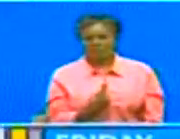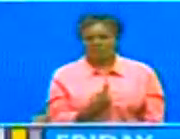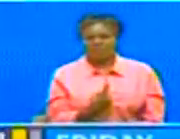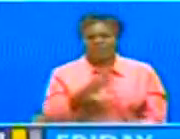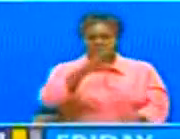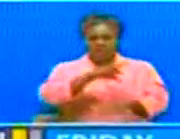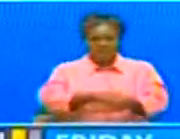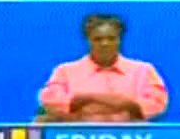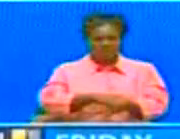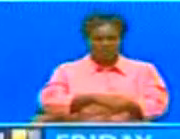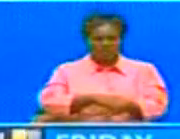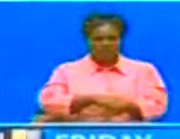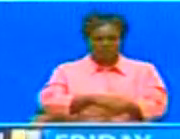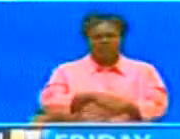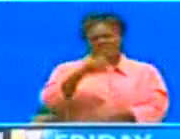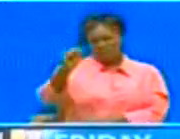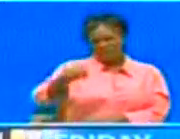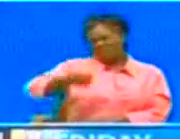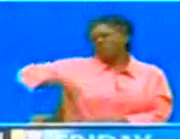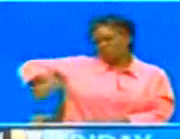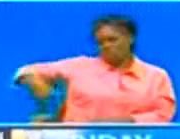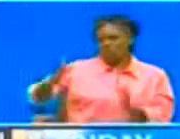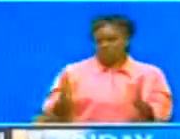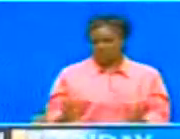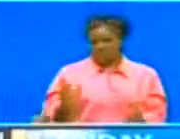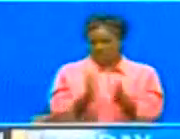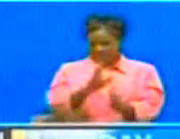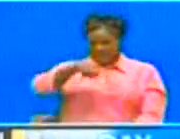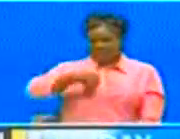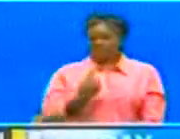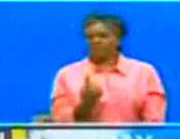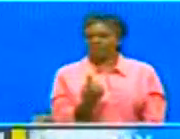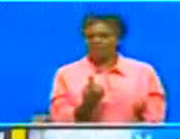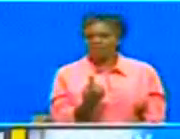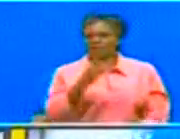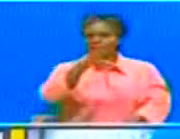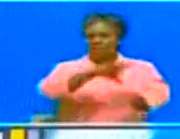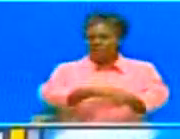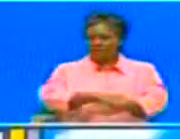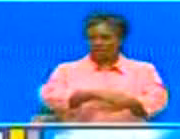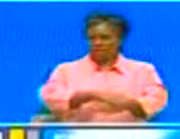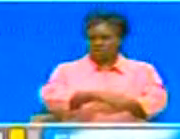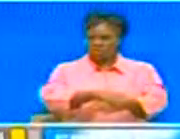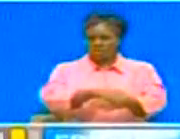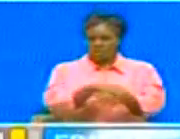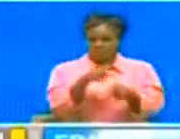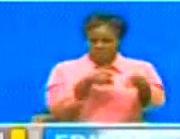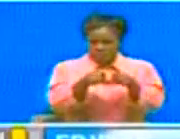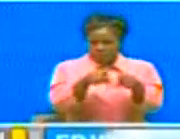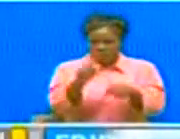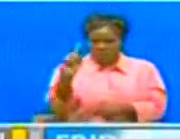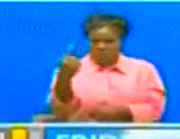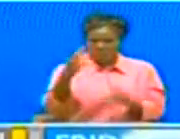I think he was, mm-hmm. he was Moroccan, mm-hmm. and myself got tied up for First